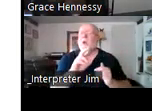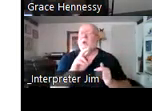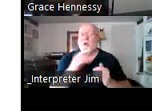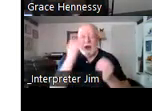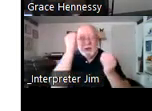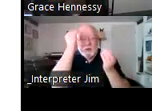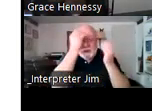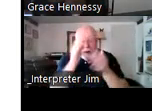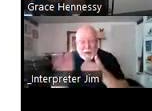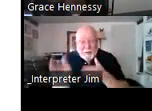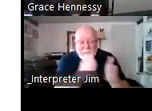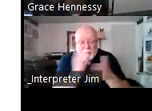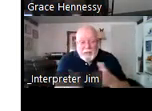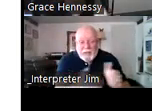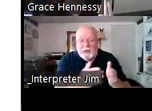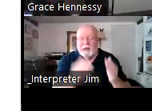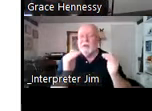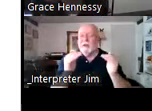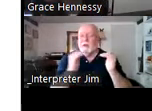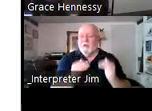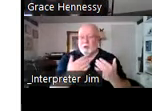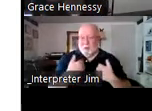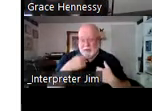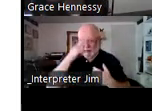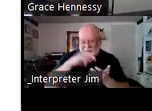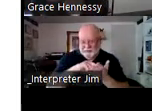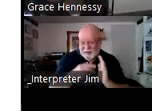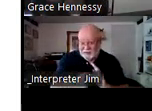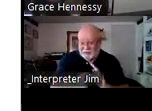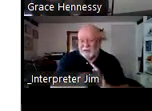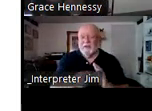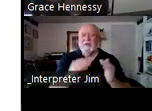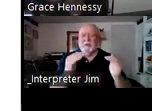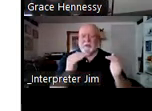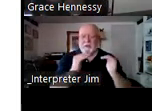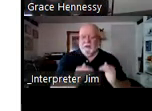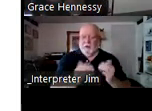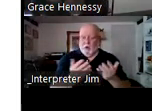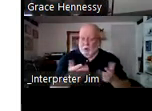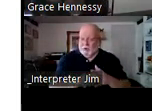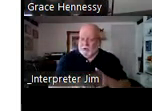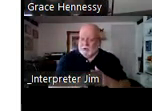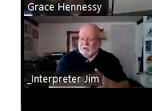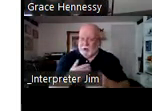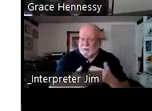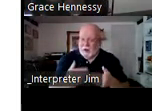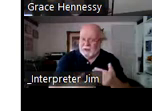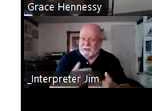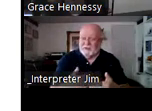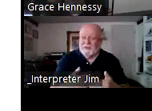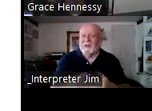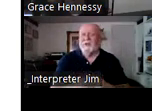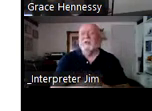on acting on them? And have you started making preparations to do this? It stratifies risks into low. So